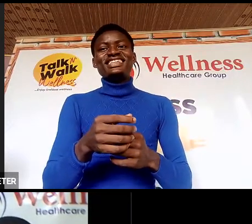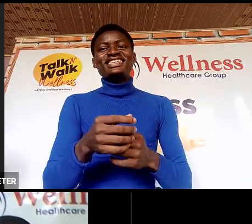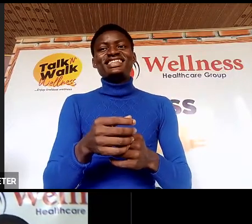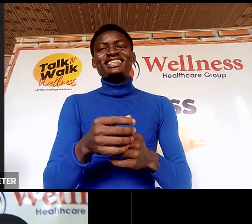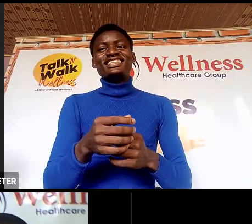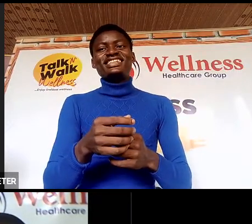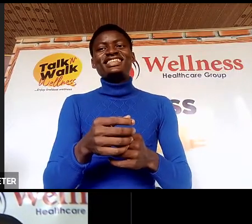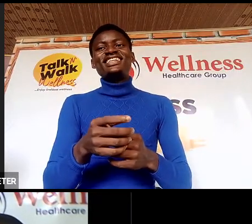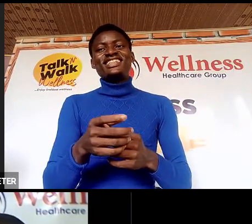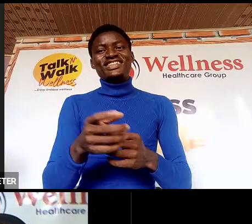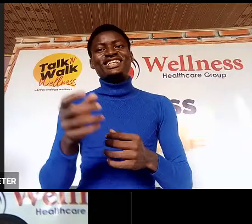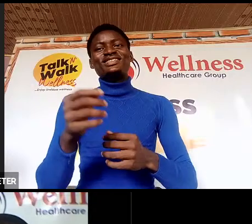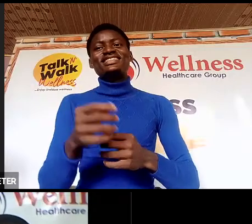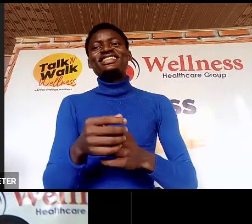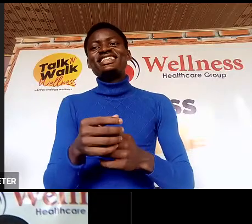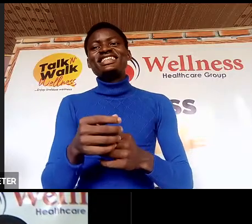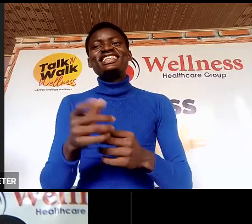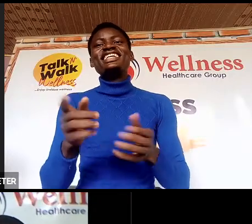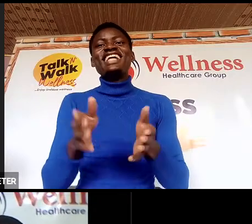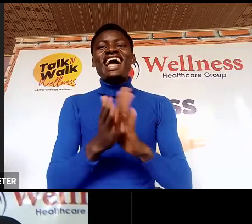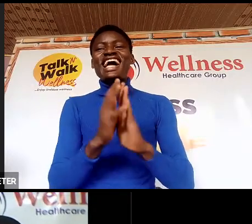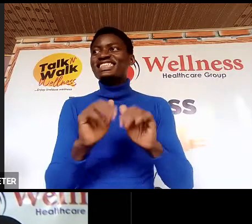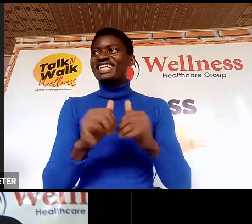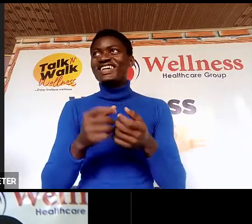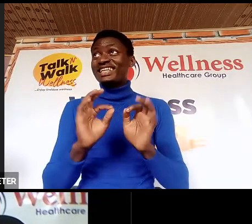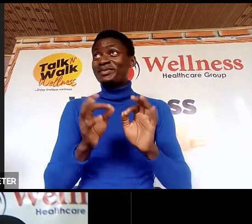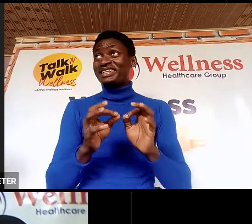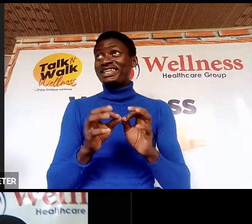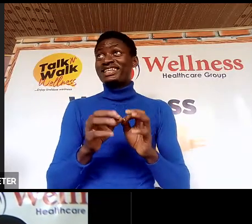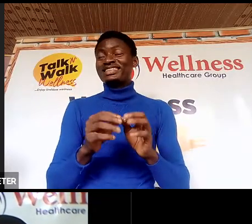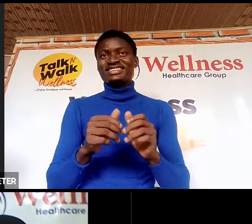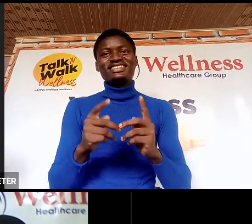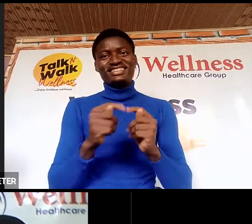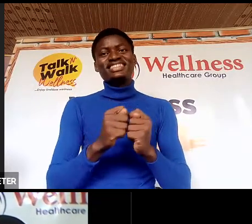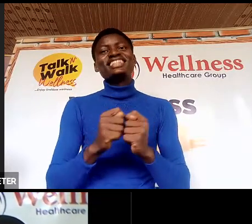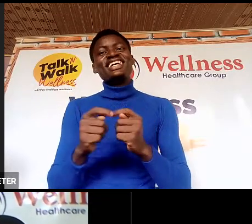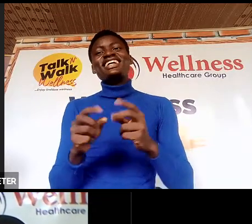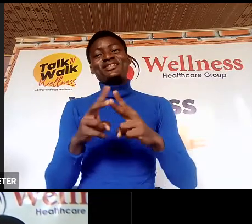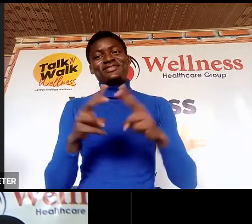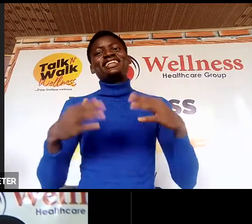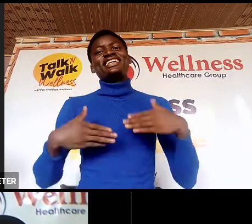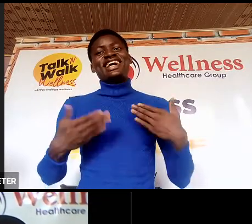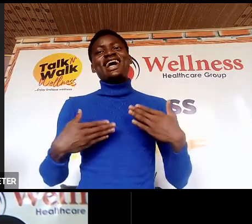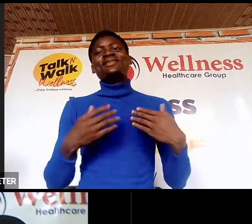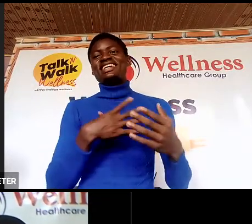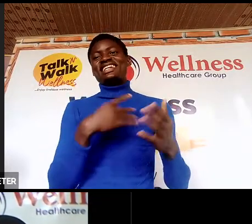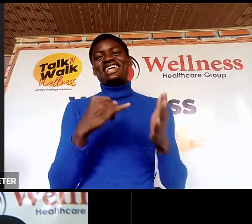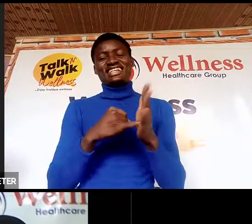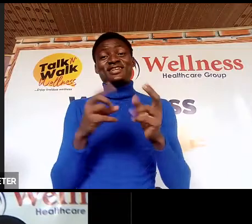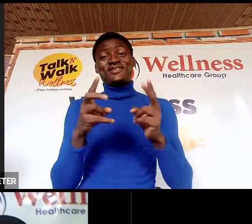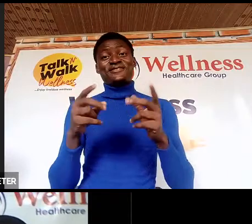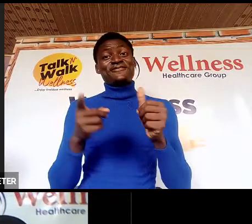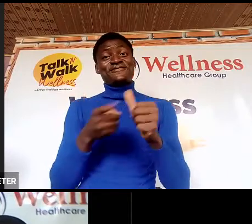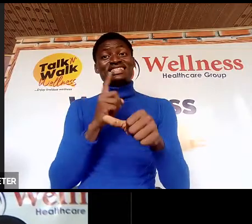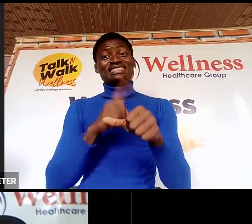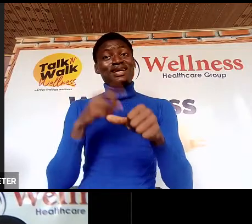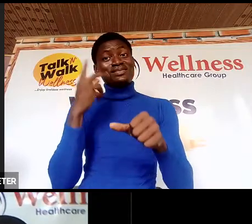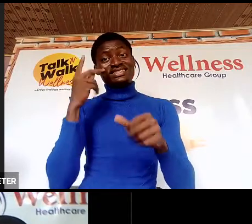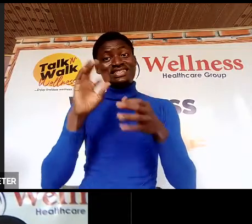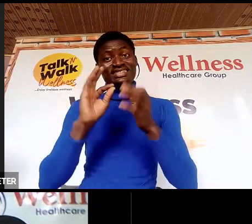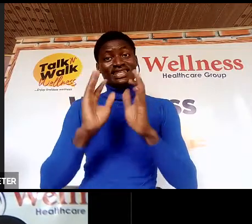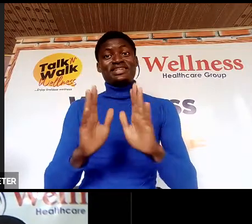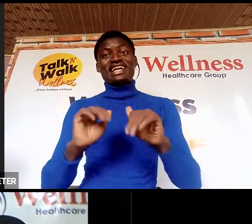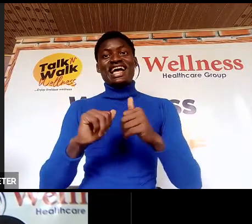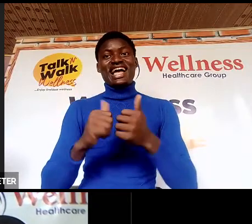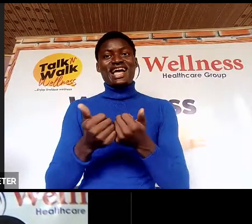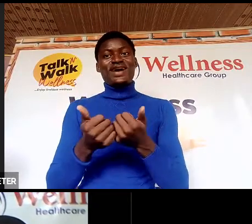I'm very happy. I really like that. This is my first time of experience. I'm actually quite impressed. I've been watching him as well. Yeah, so I think it's